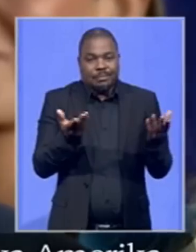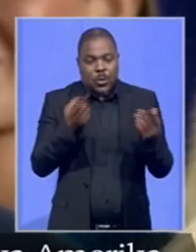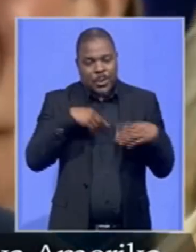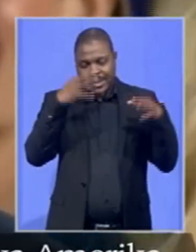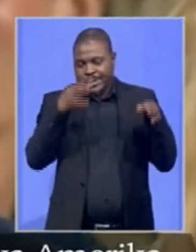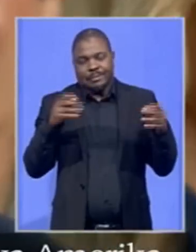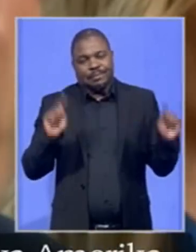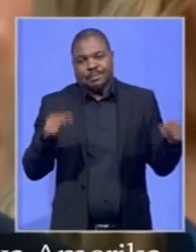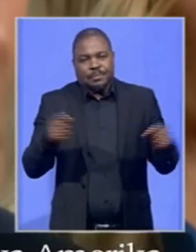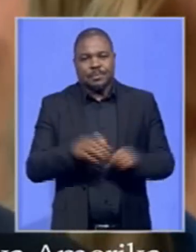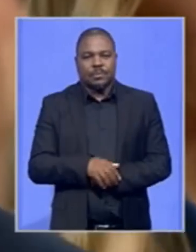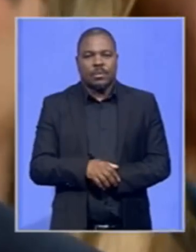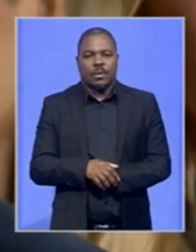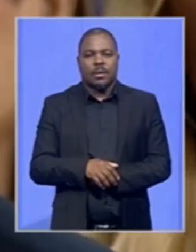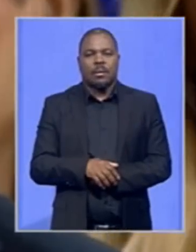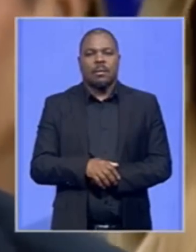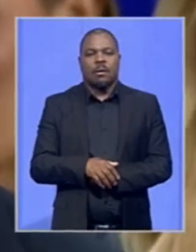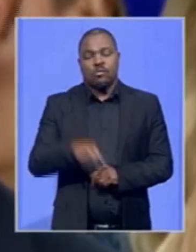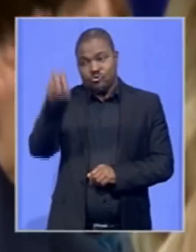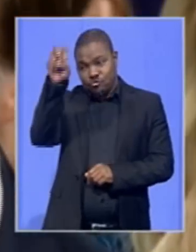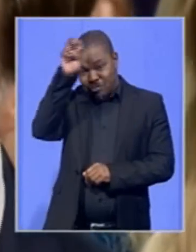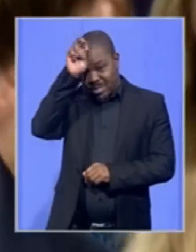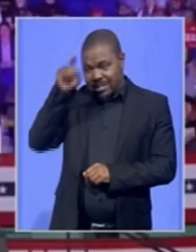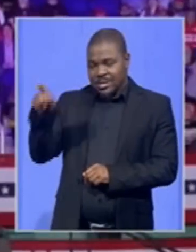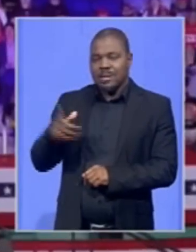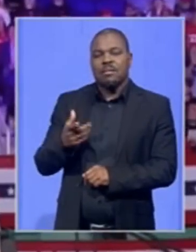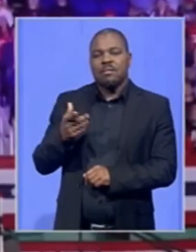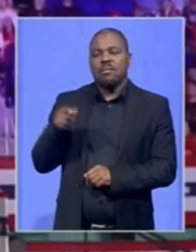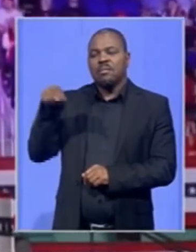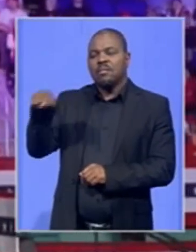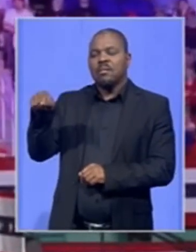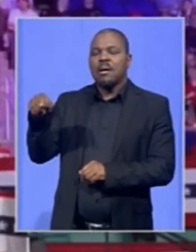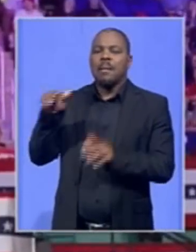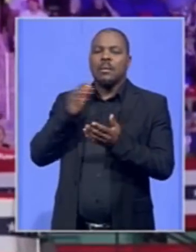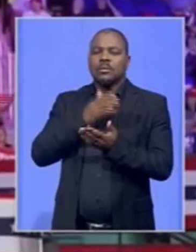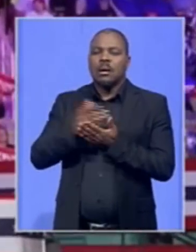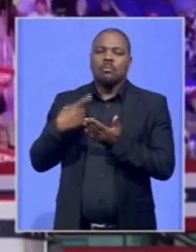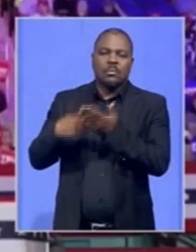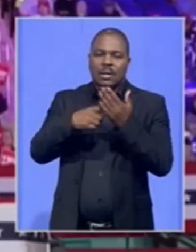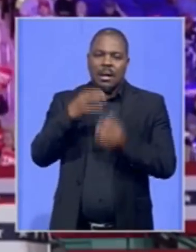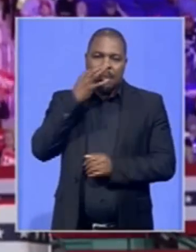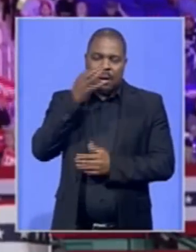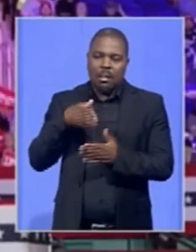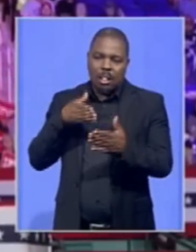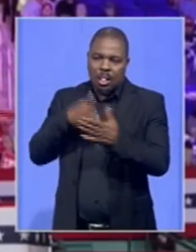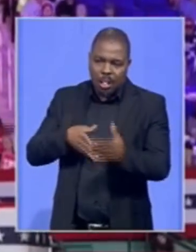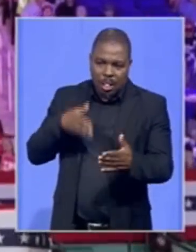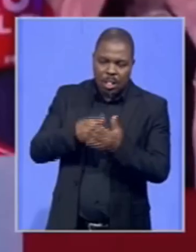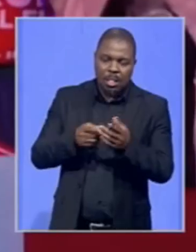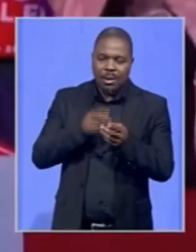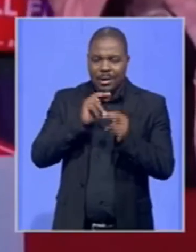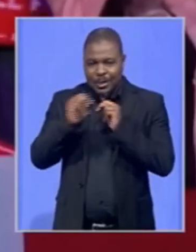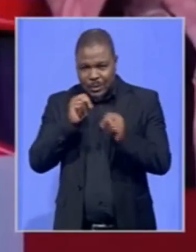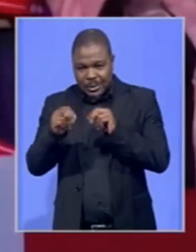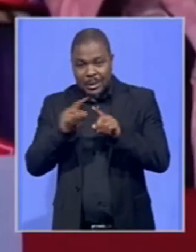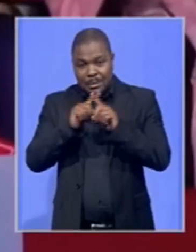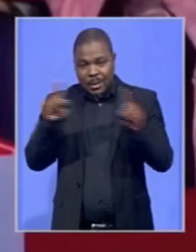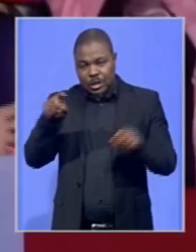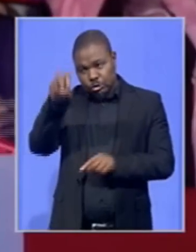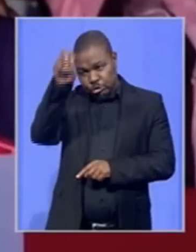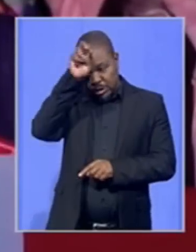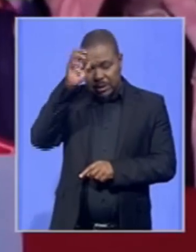do we? Go le bjalo ka motsemošate wa Russia, Kremlin, go bolelwa ge dipoledišano di thula kota e fela le ge go le bjalo. Russia